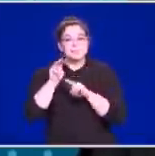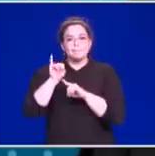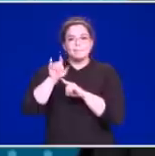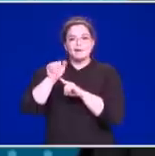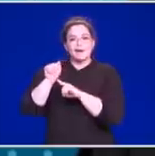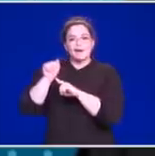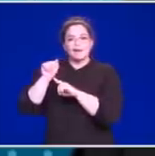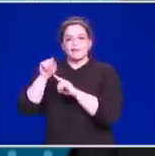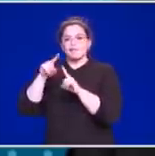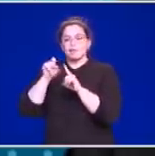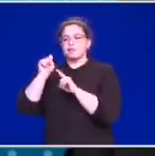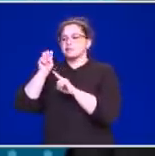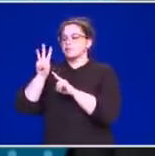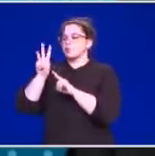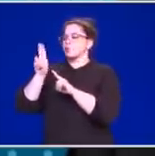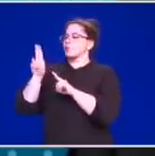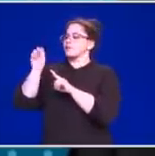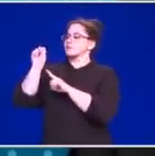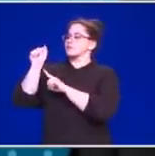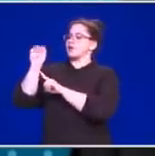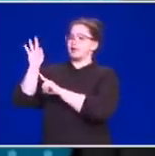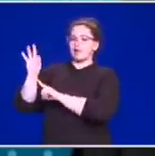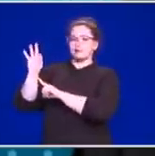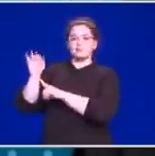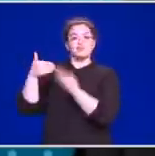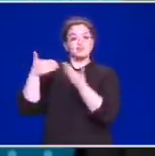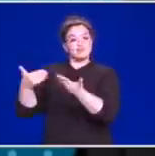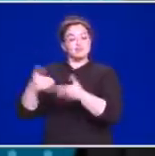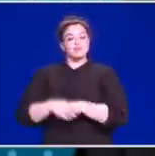Salantri, WUSA 9. Your line is open.